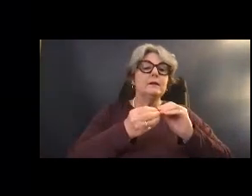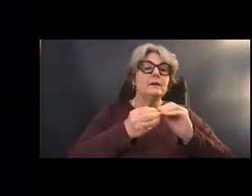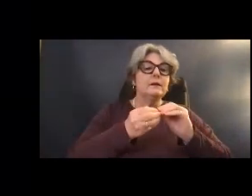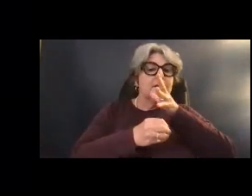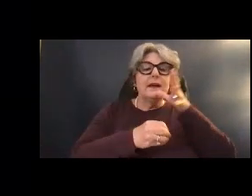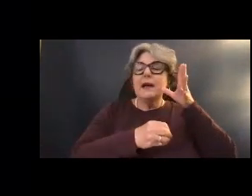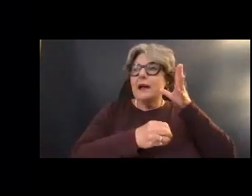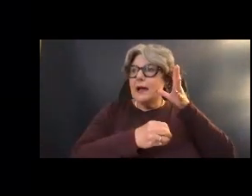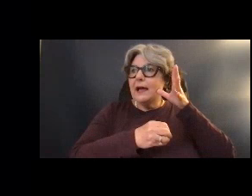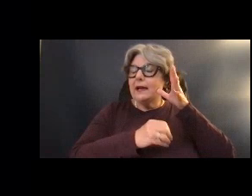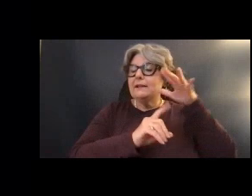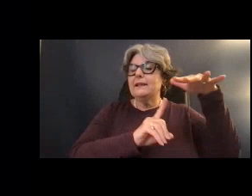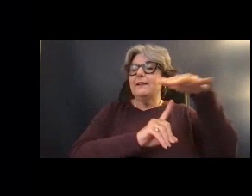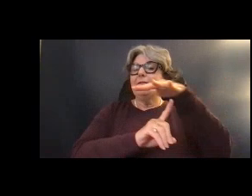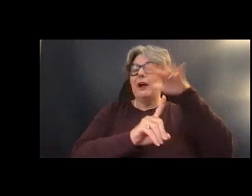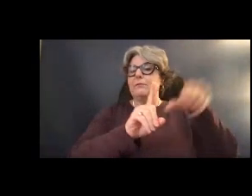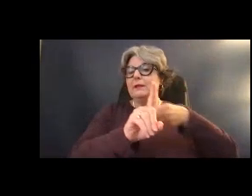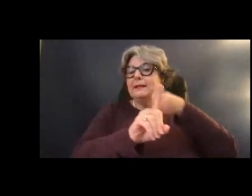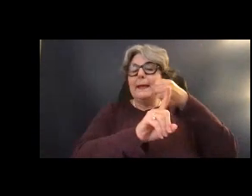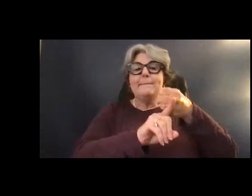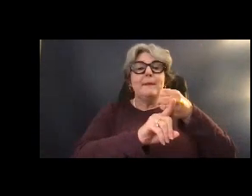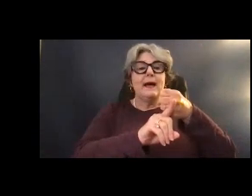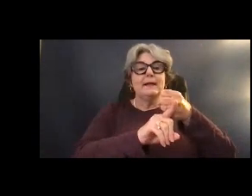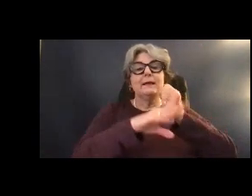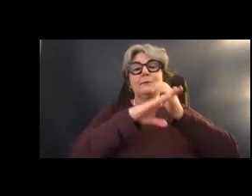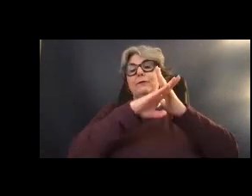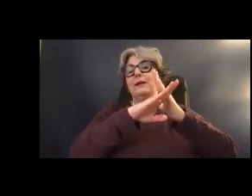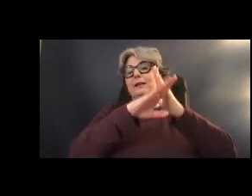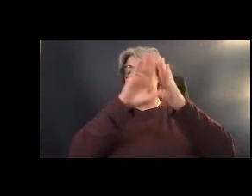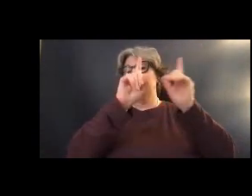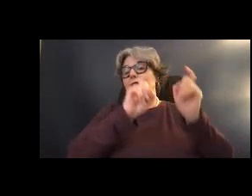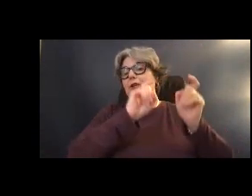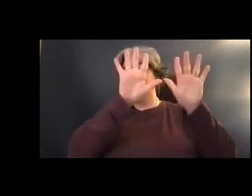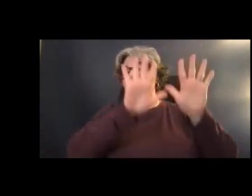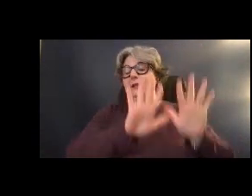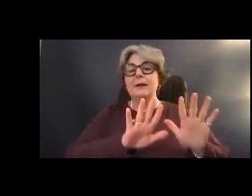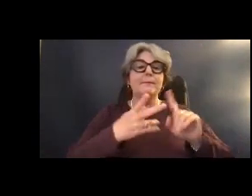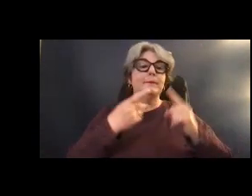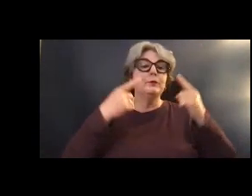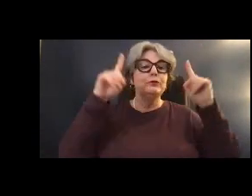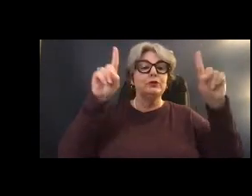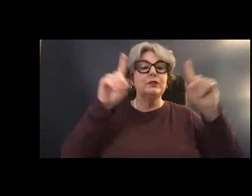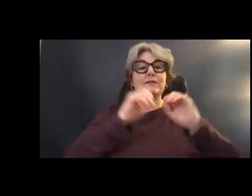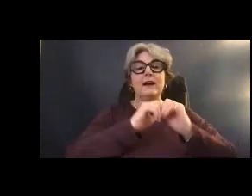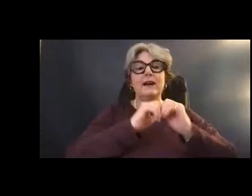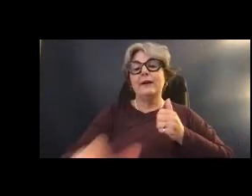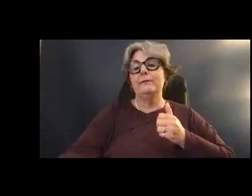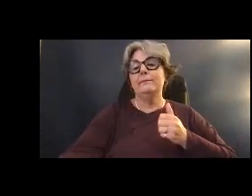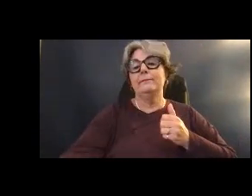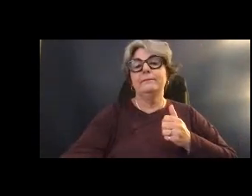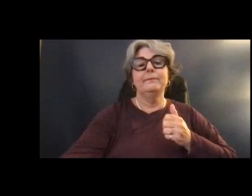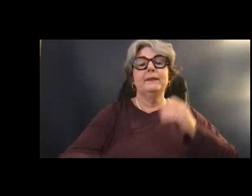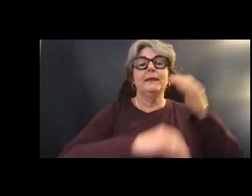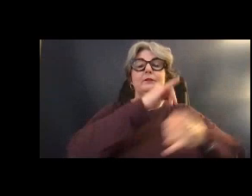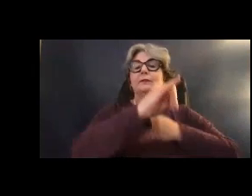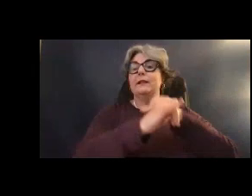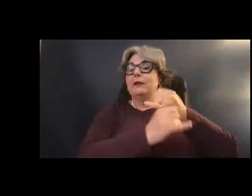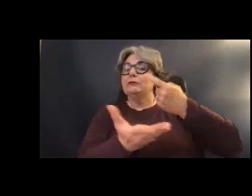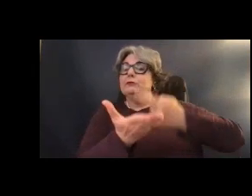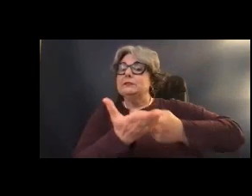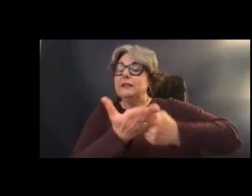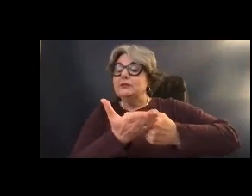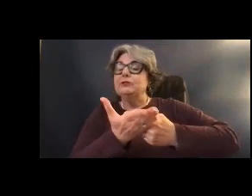ag's environmental impact, and combating climate change. We achieve this through guiding international discussions